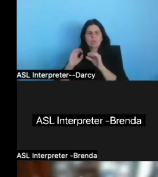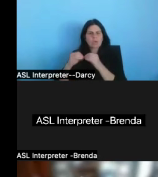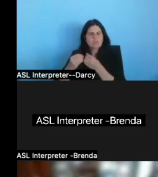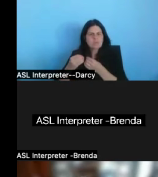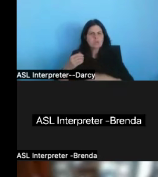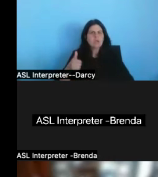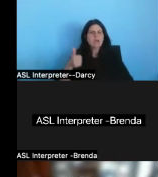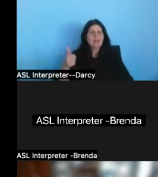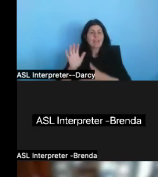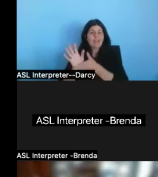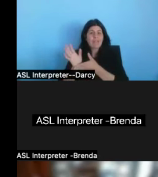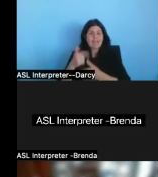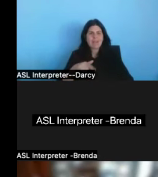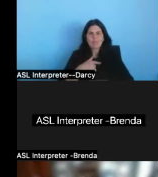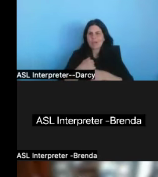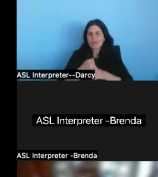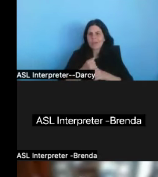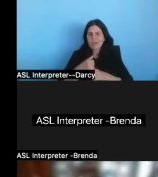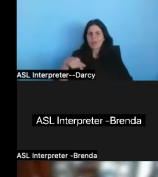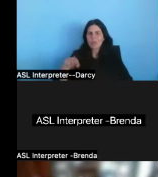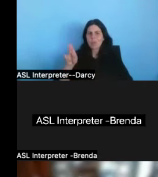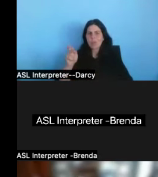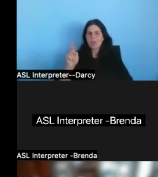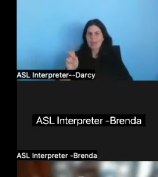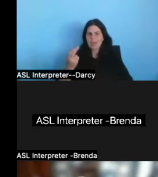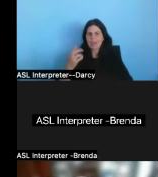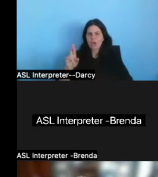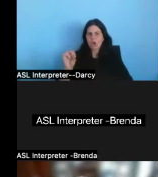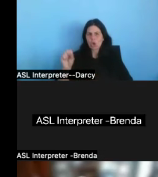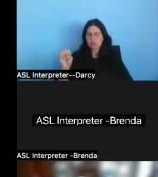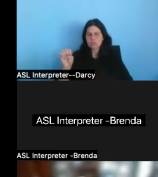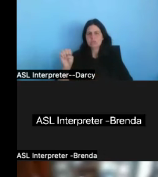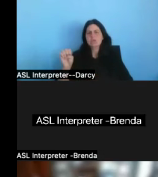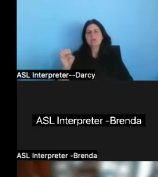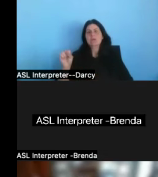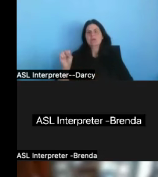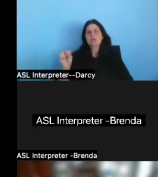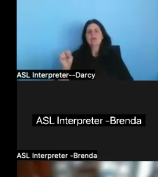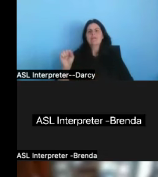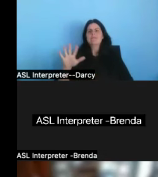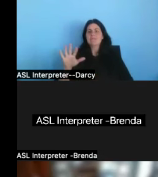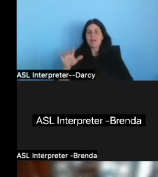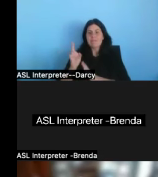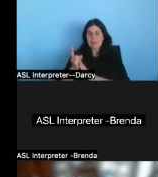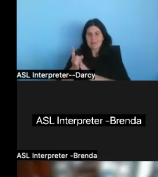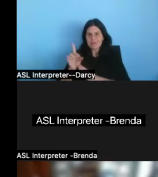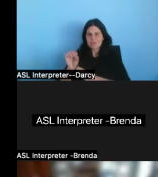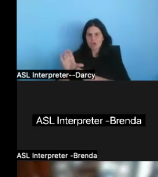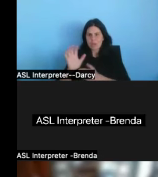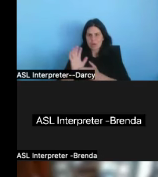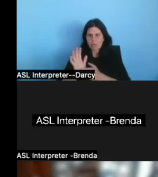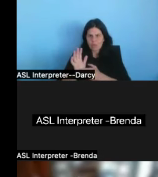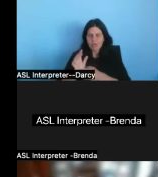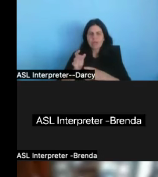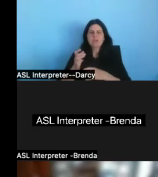we're a 55-minute documentary of stories of people from the Northridge earthquake. We're very proud of this. People